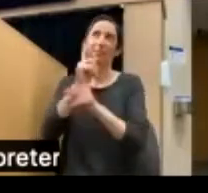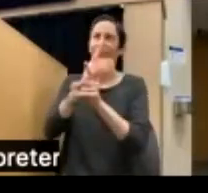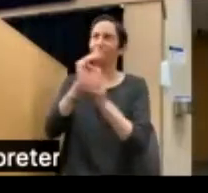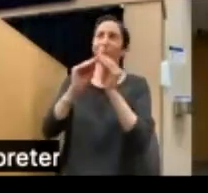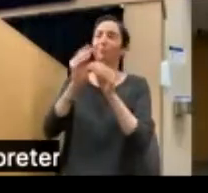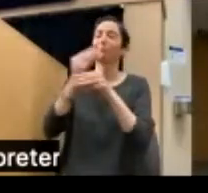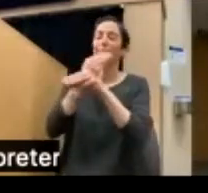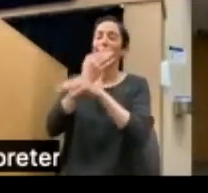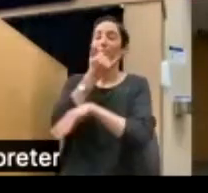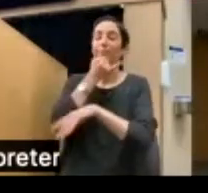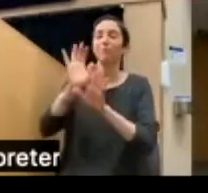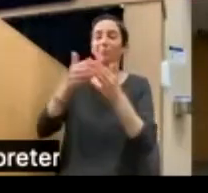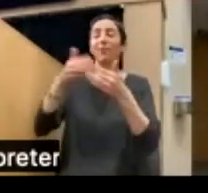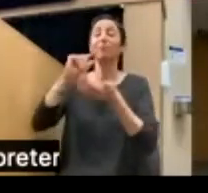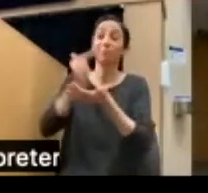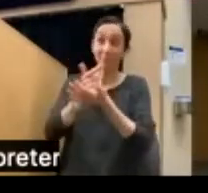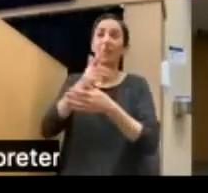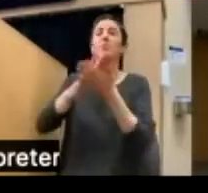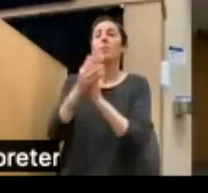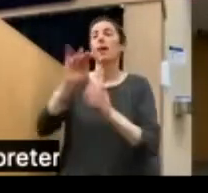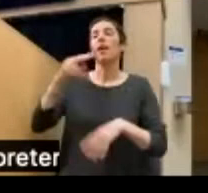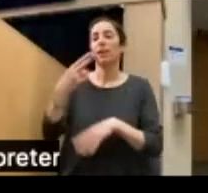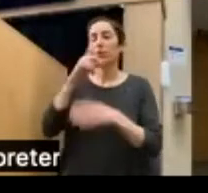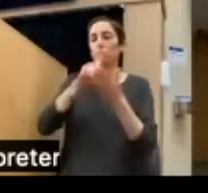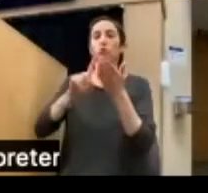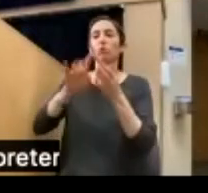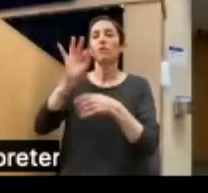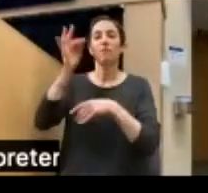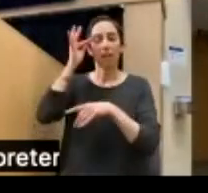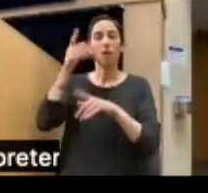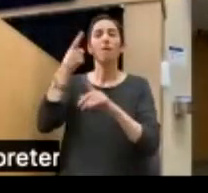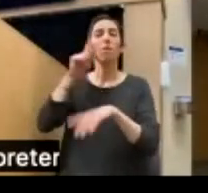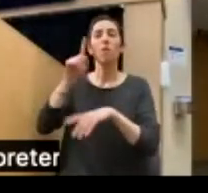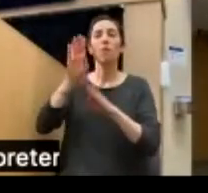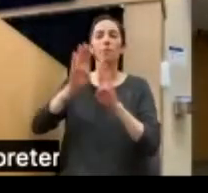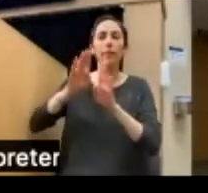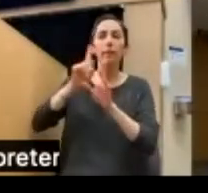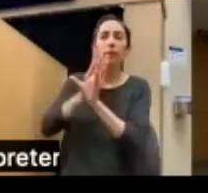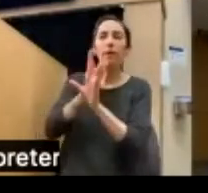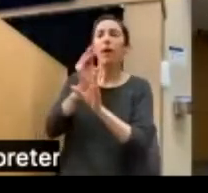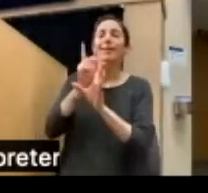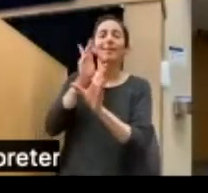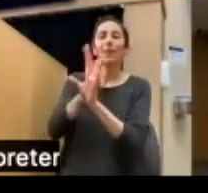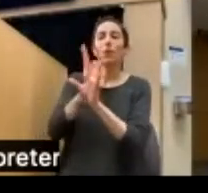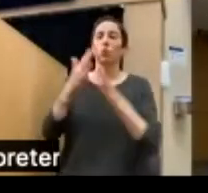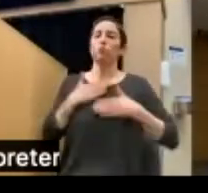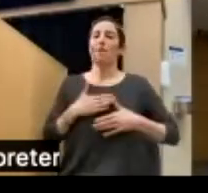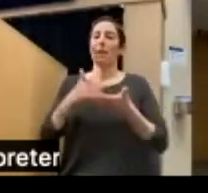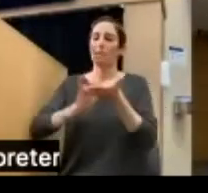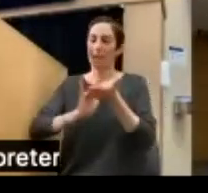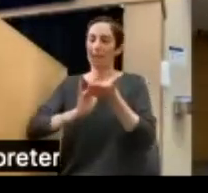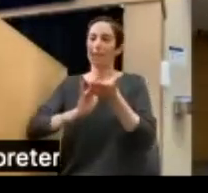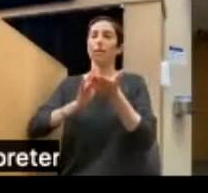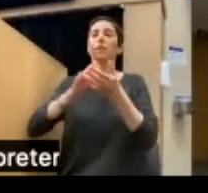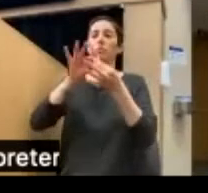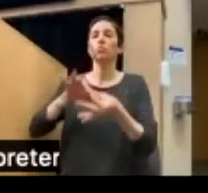went on to become an NIMH research fellow in biological psychiatry and psychosomatic medicine on unexplained physical